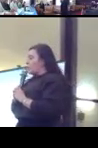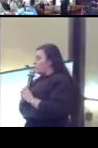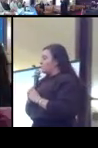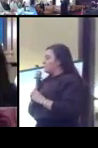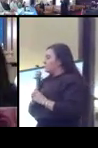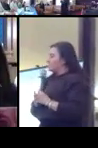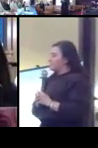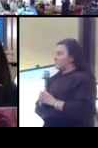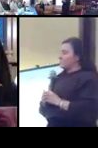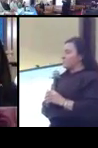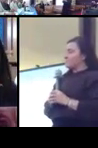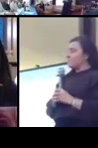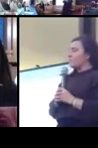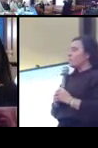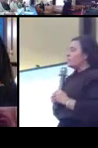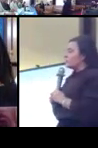for all.